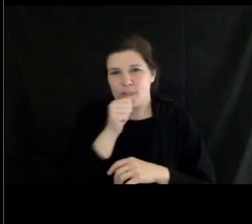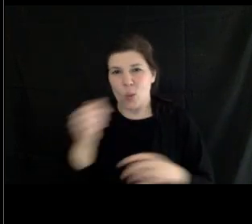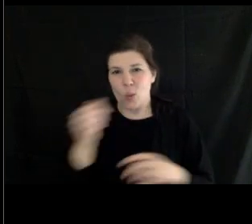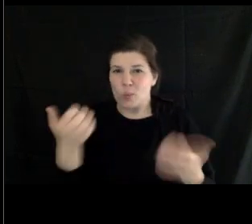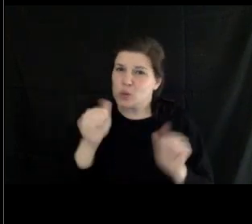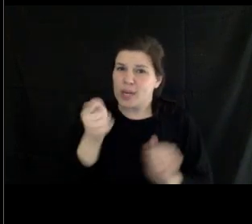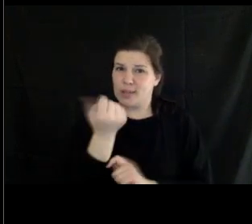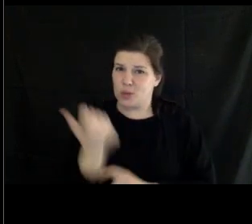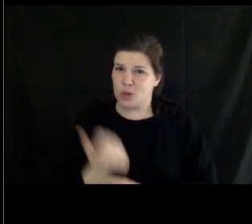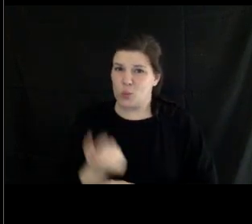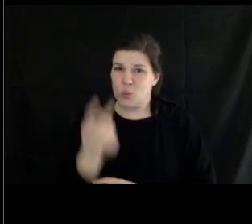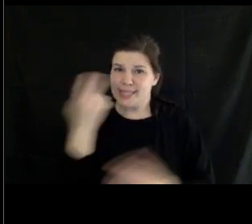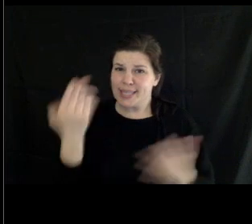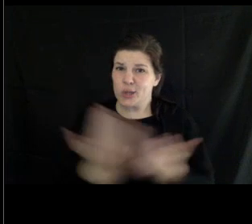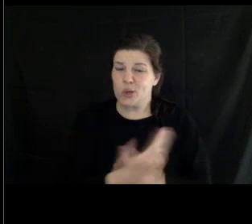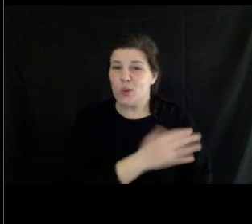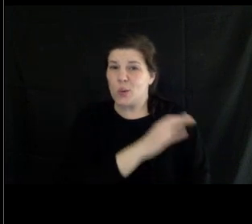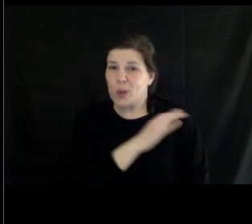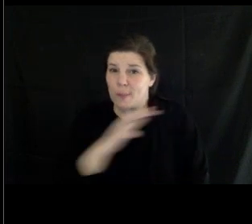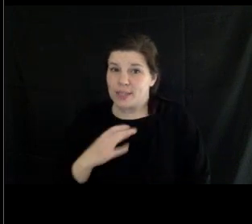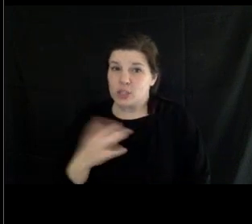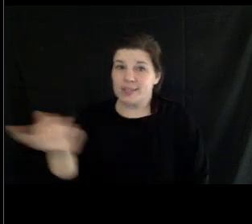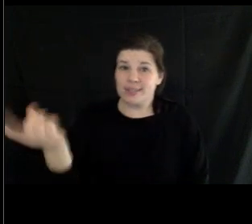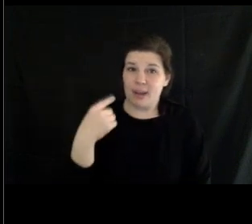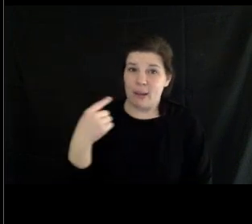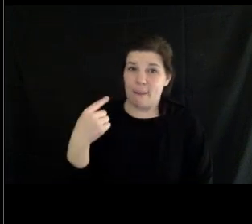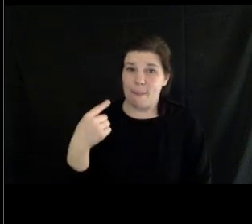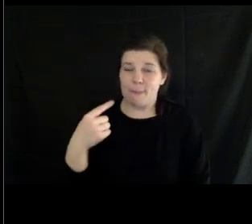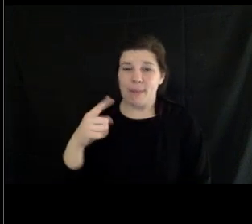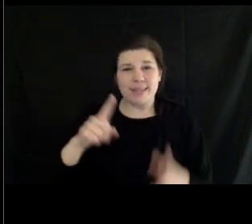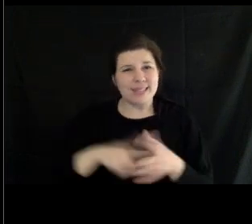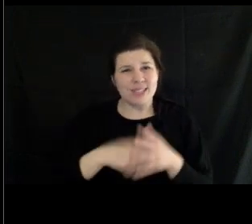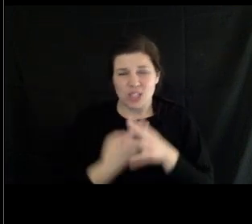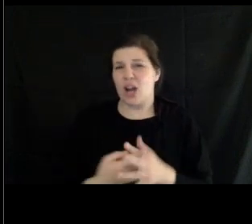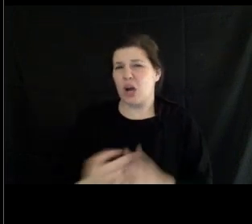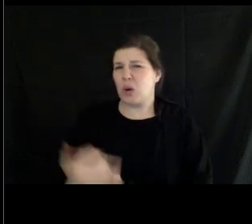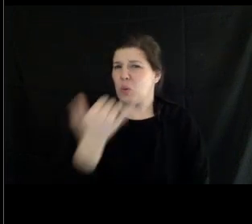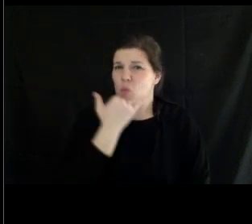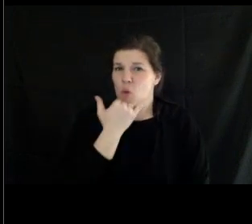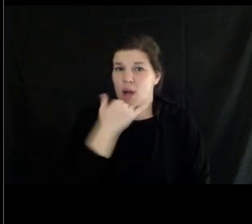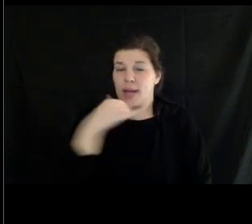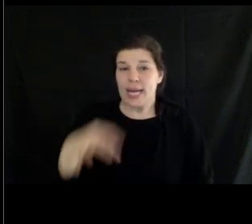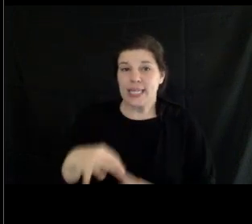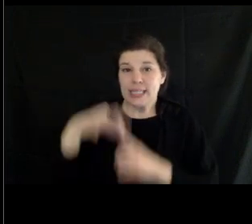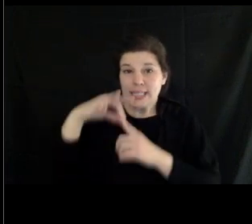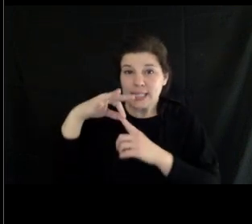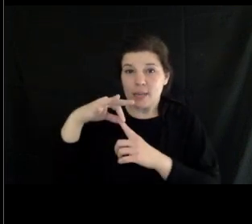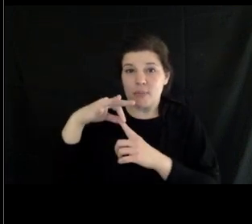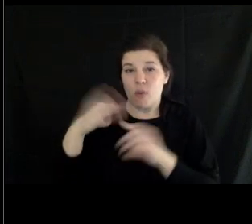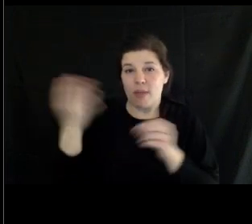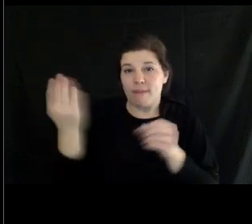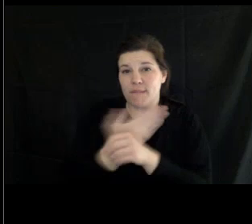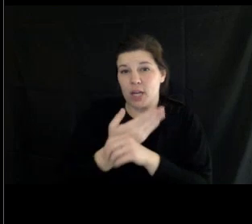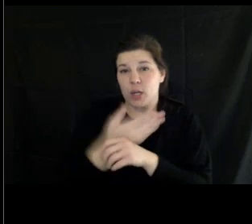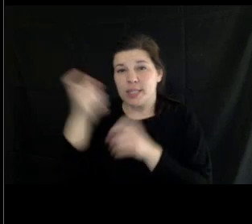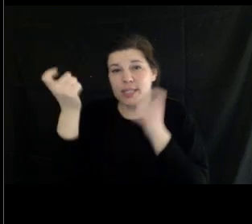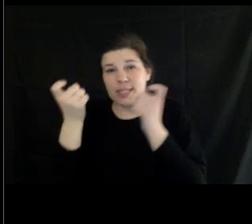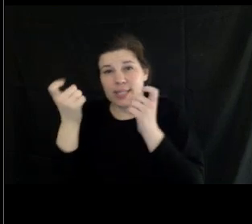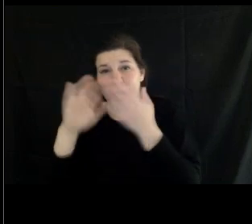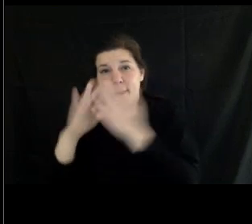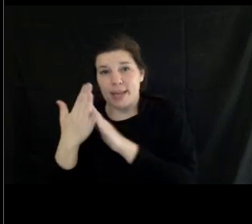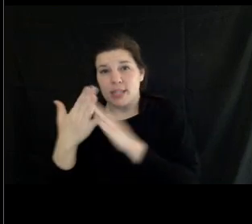commission coming in here, has come in here. And man, I'm telling you, it has started off real wrong, except for the firing of the city manager.